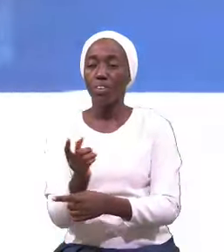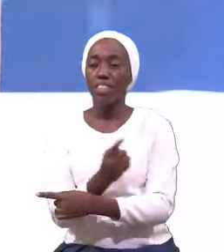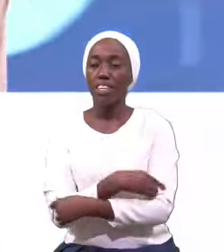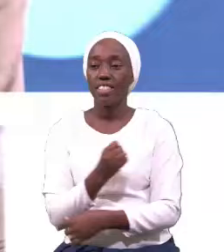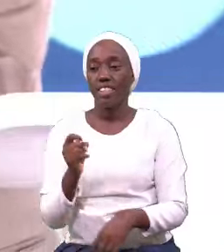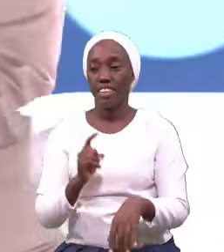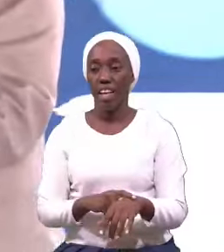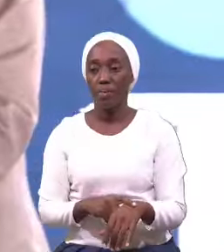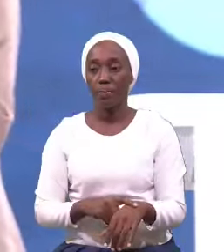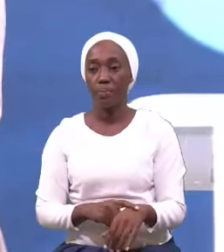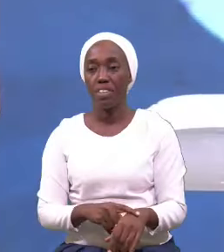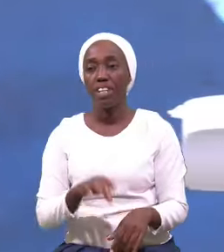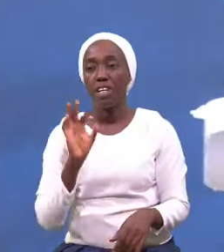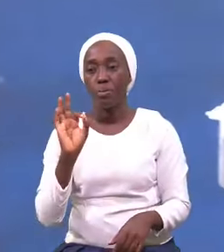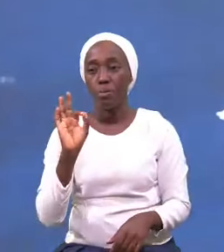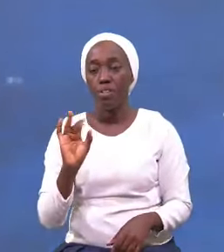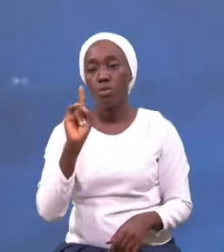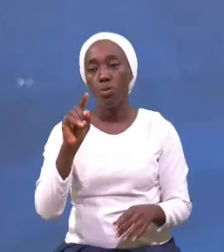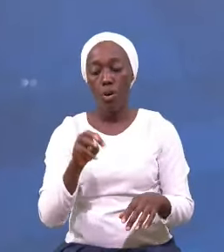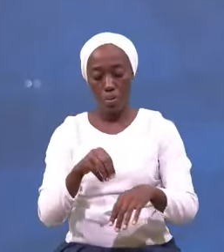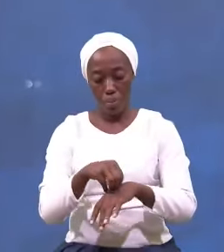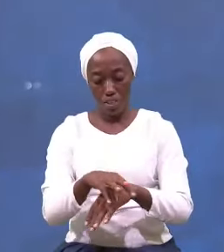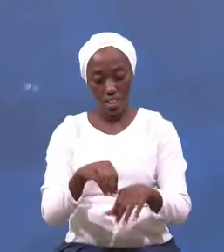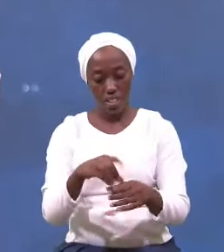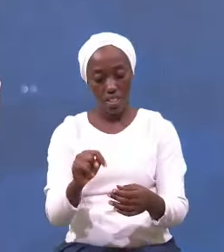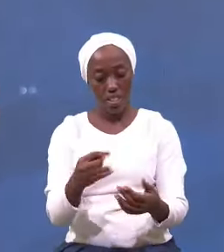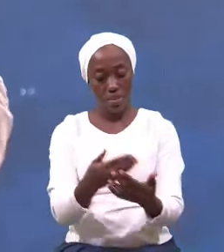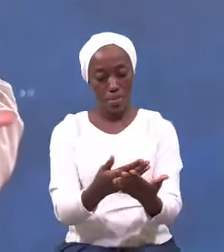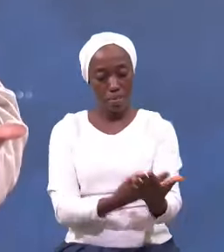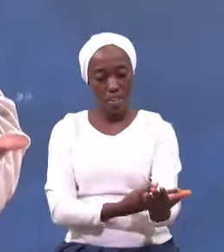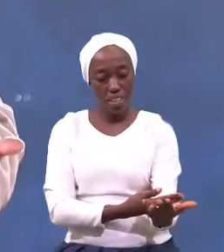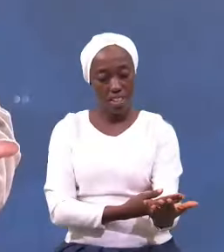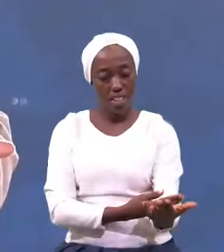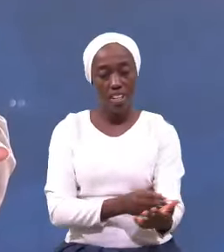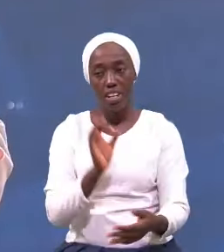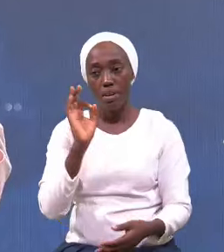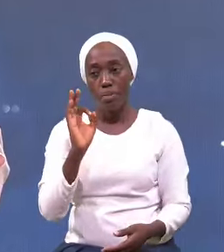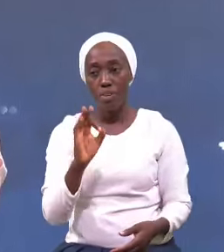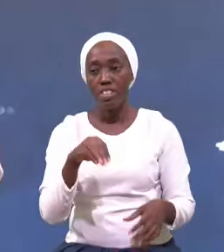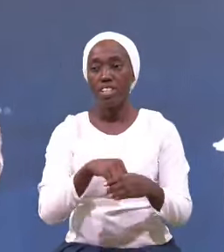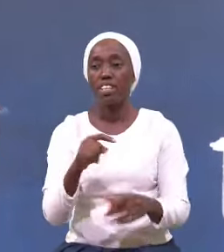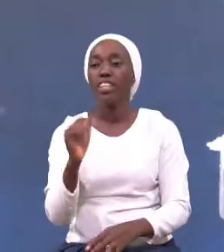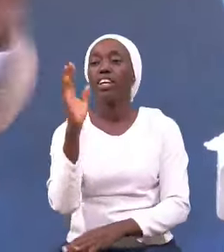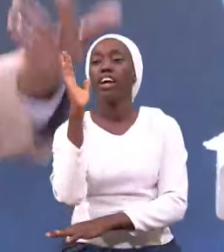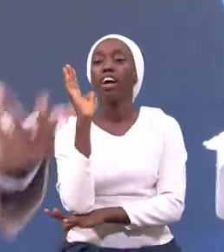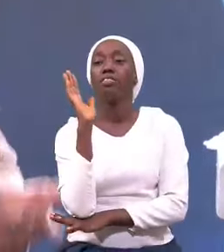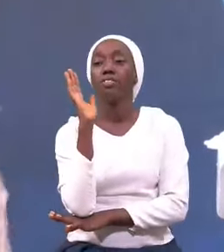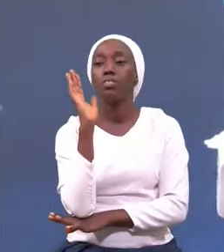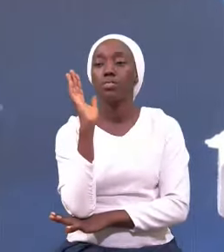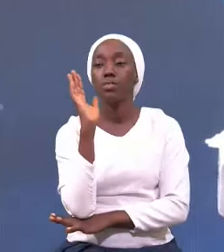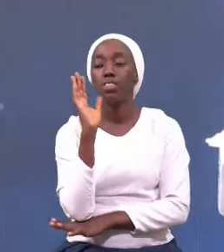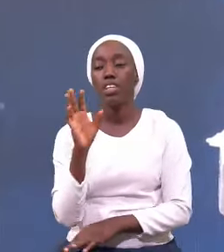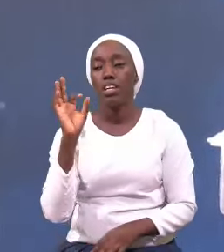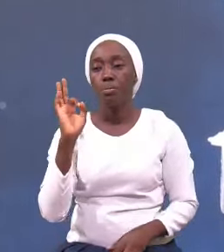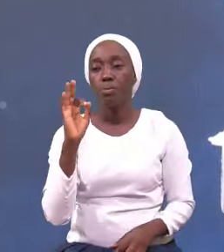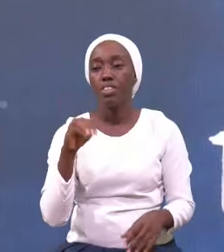I preach one message in the morning. I preach in the afternoon. I preach in